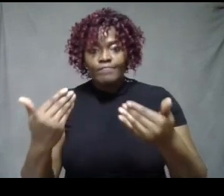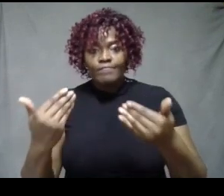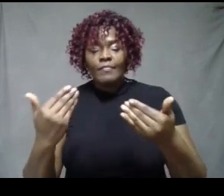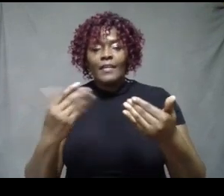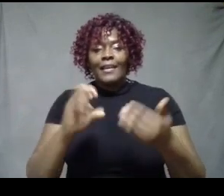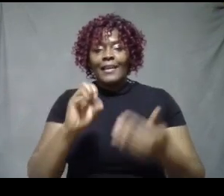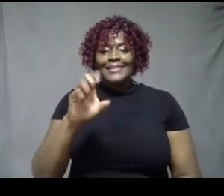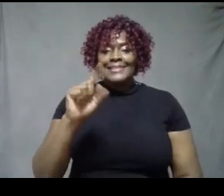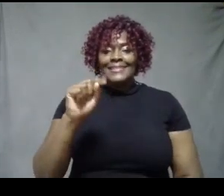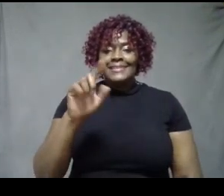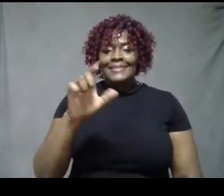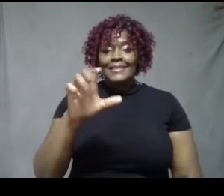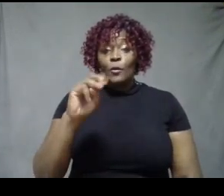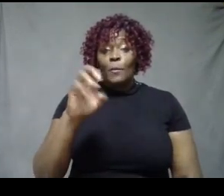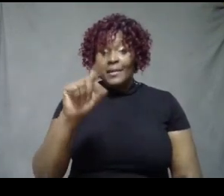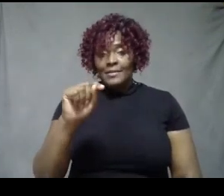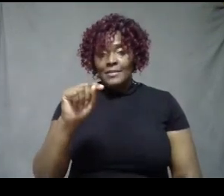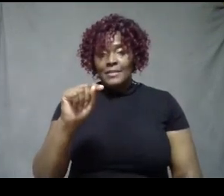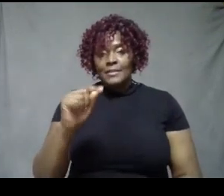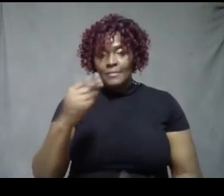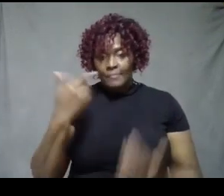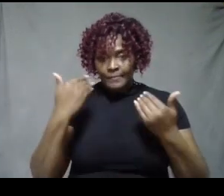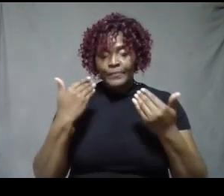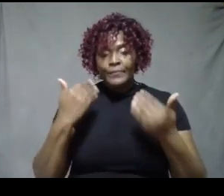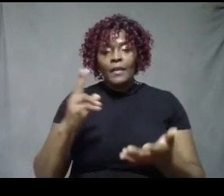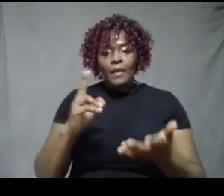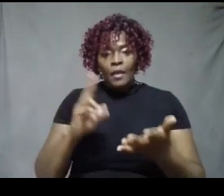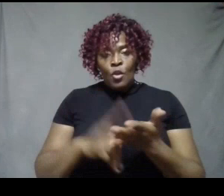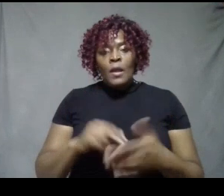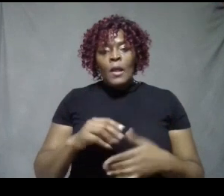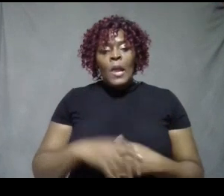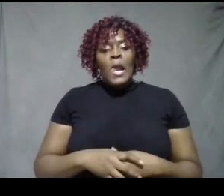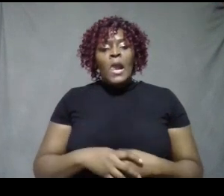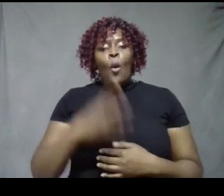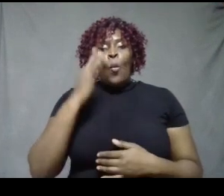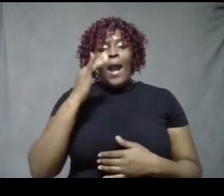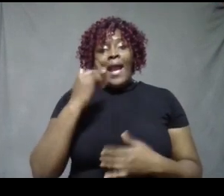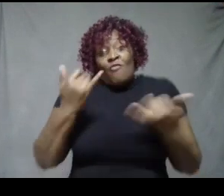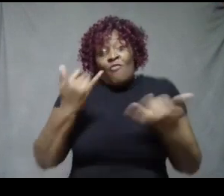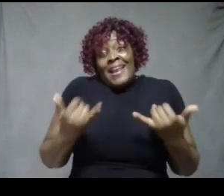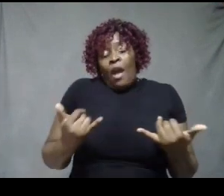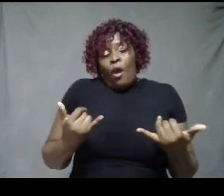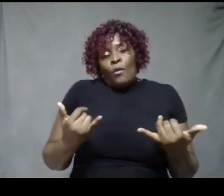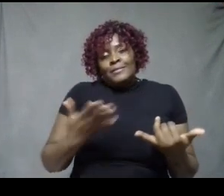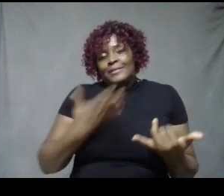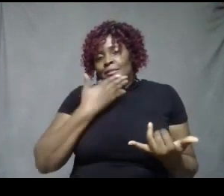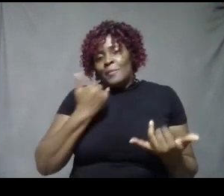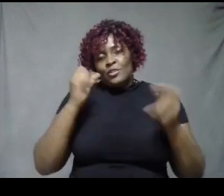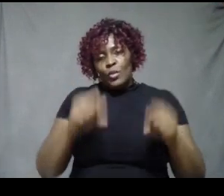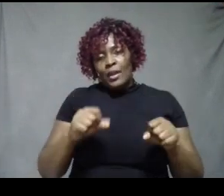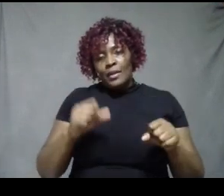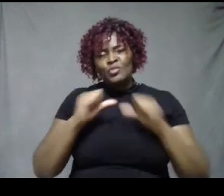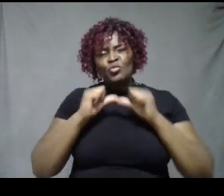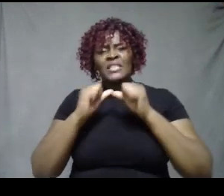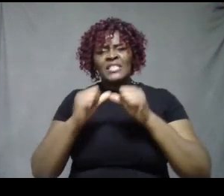agreement, because at this point, it's the best you can do. To continue with